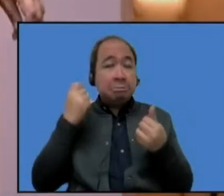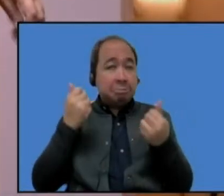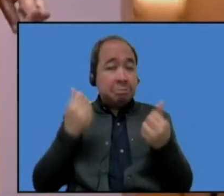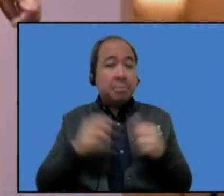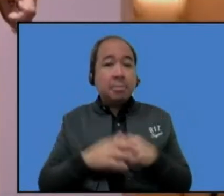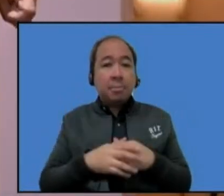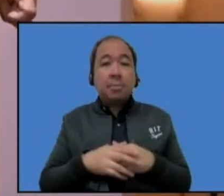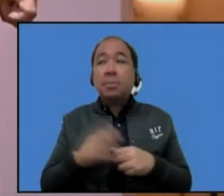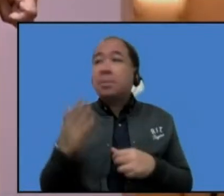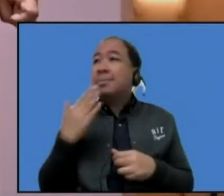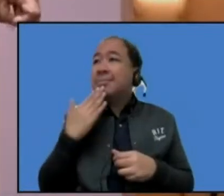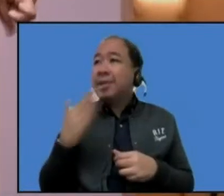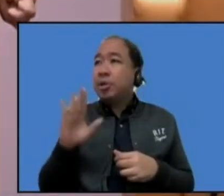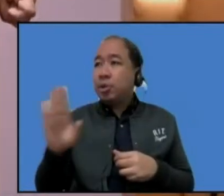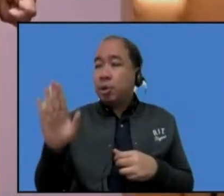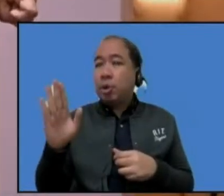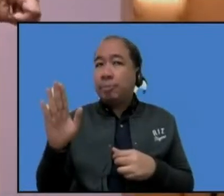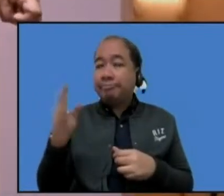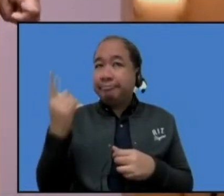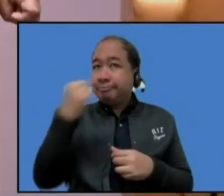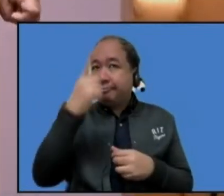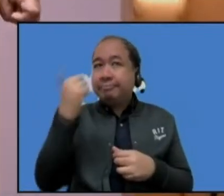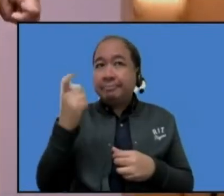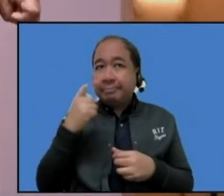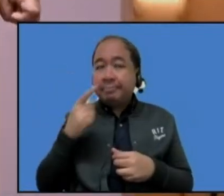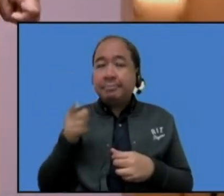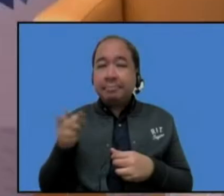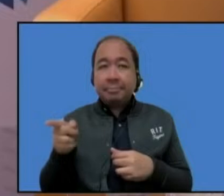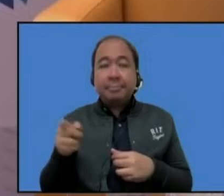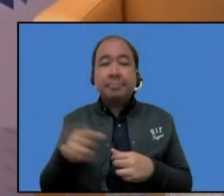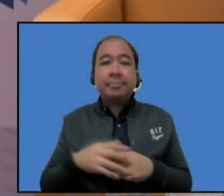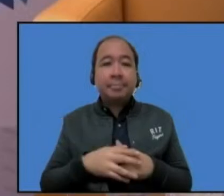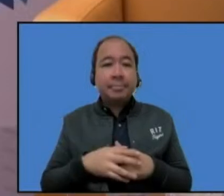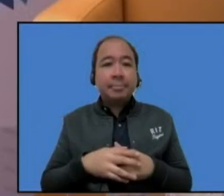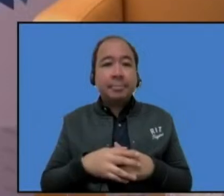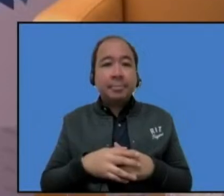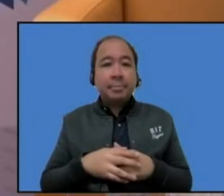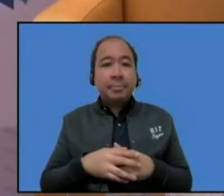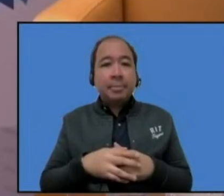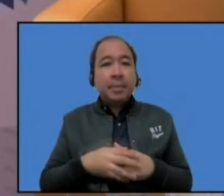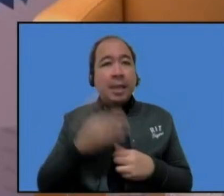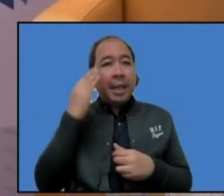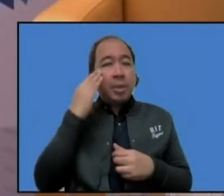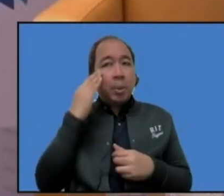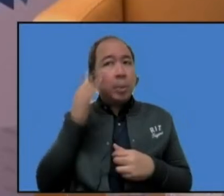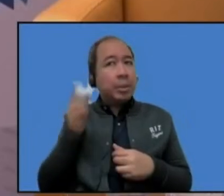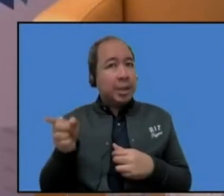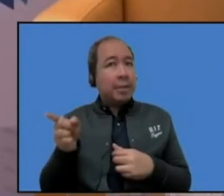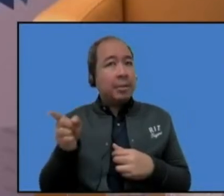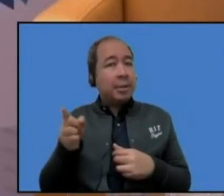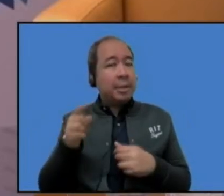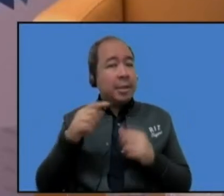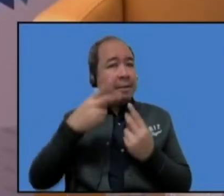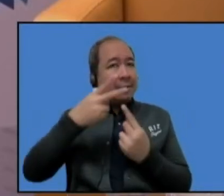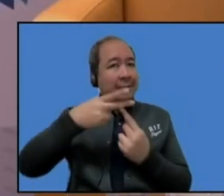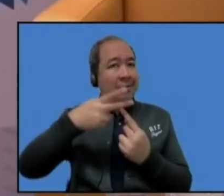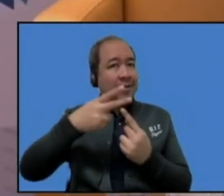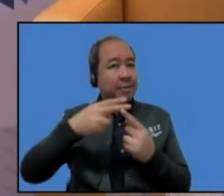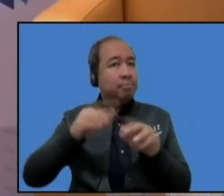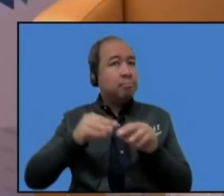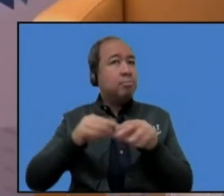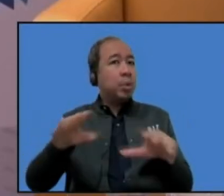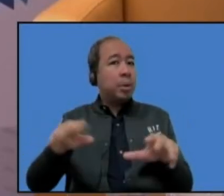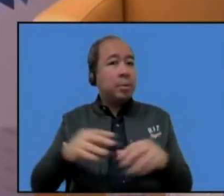Sumita, thank you for raising that at this point. I believe we did that program, and the